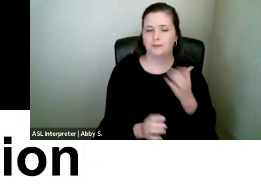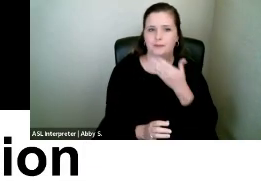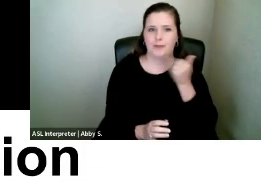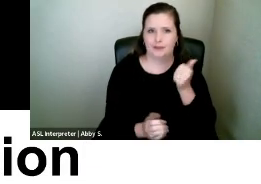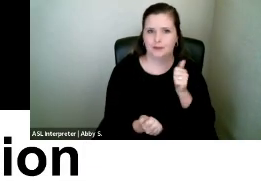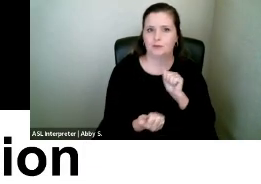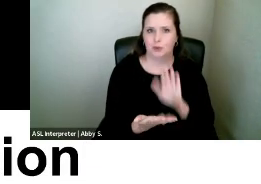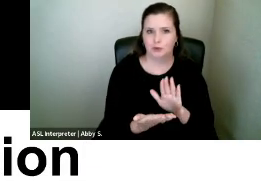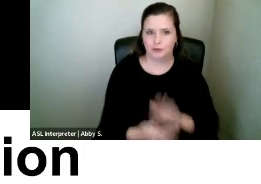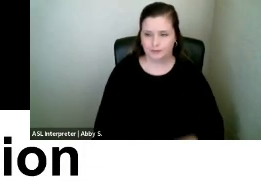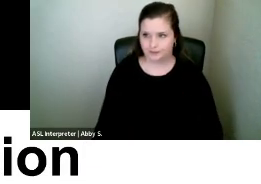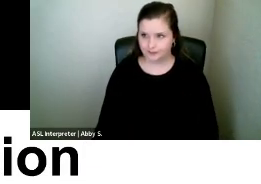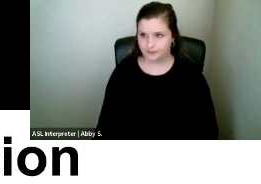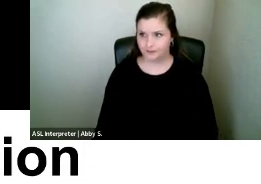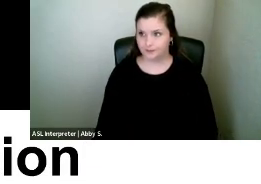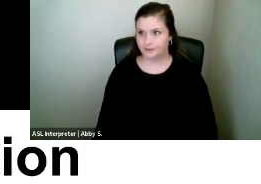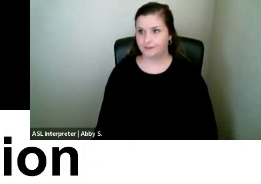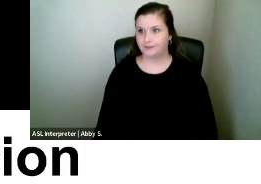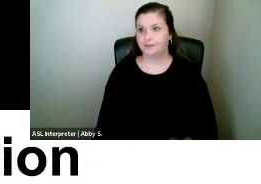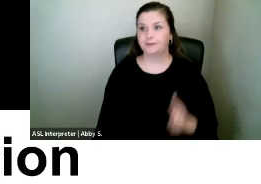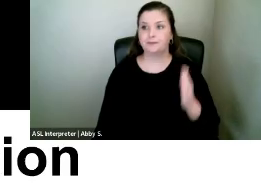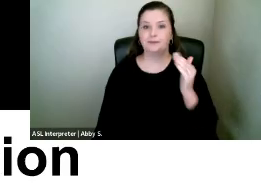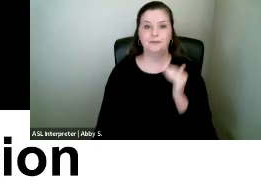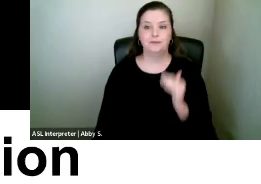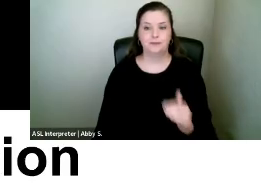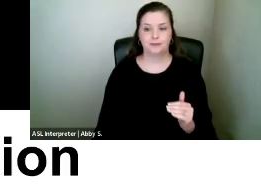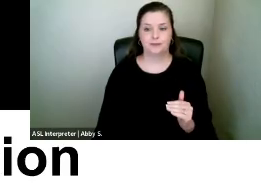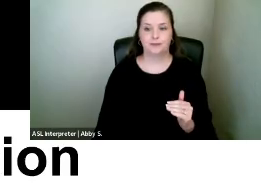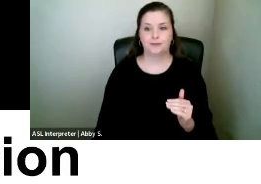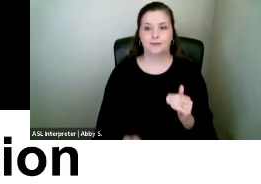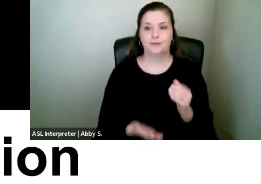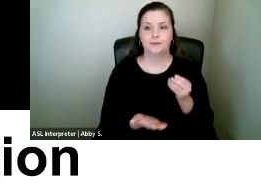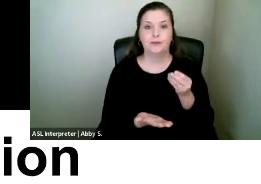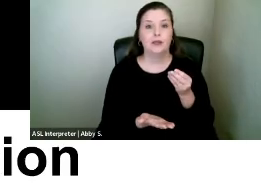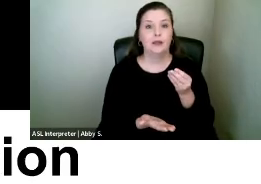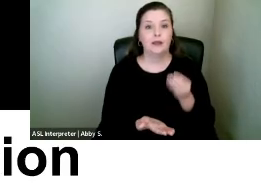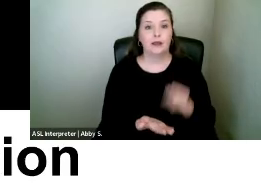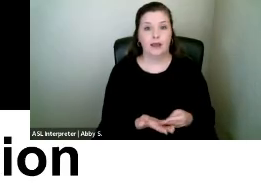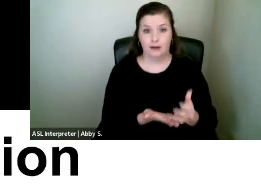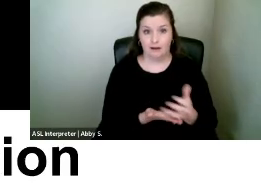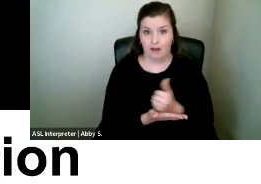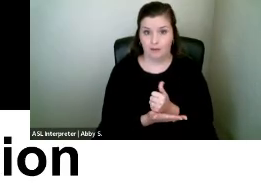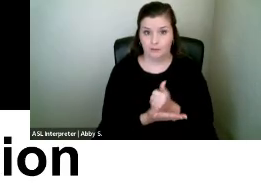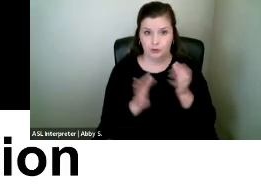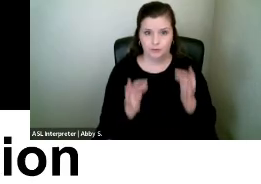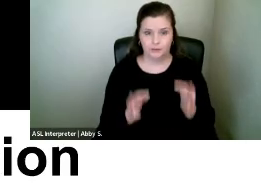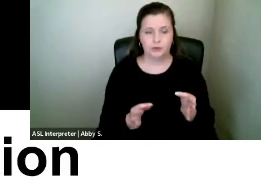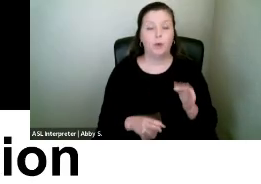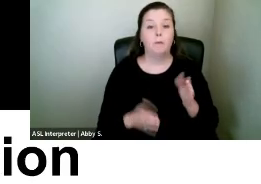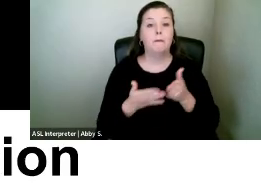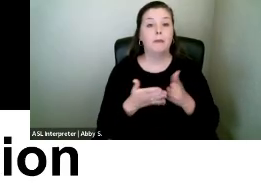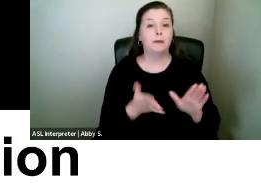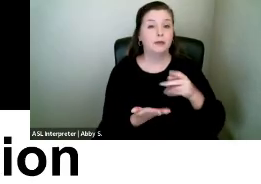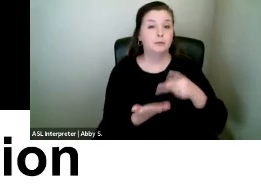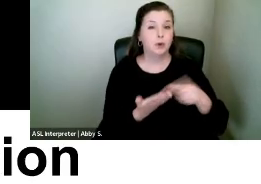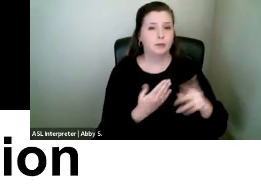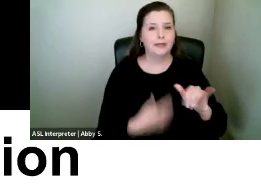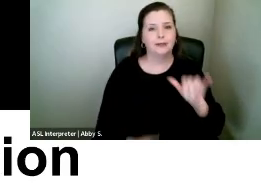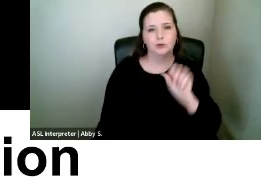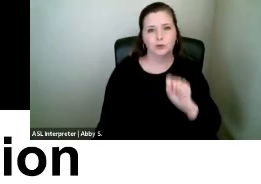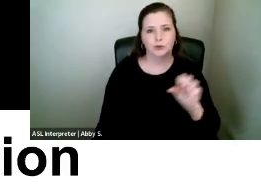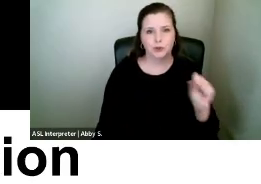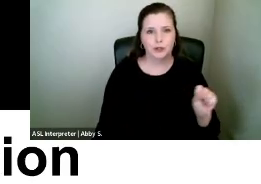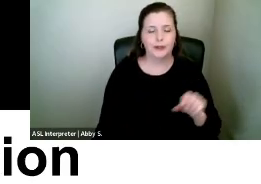So income determination. So public benefit programs like Social Security,